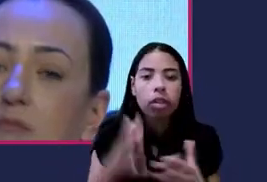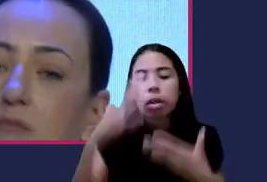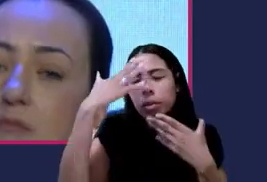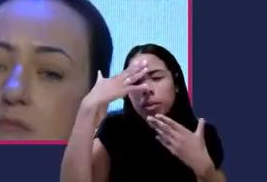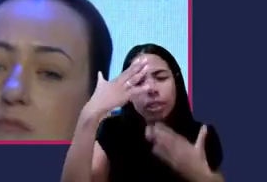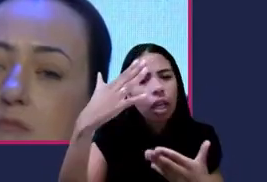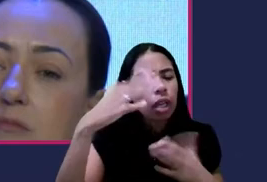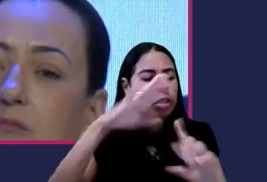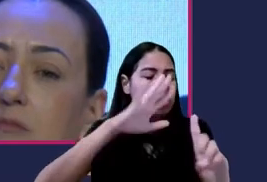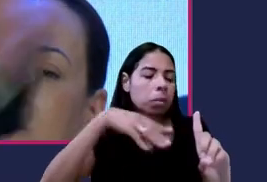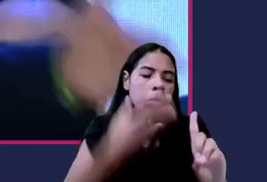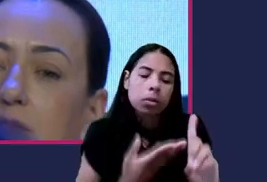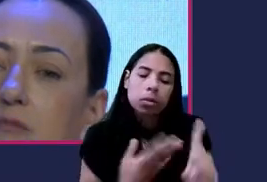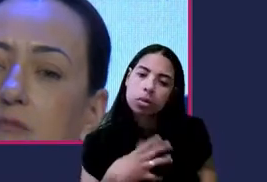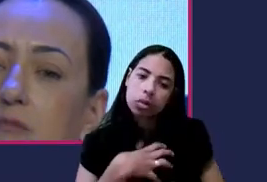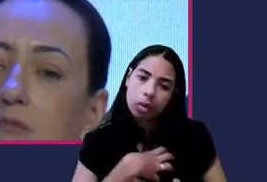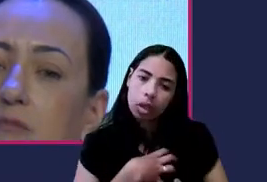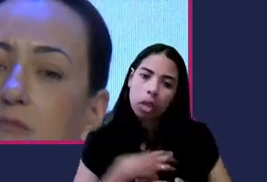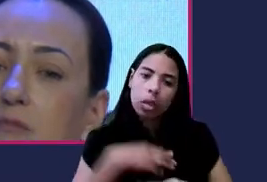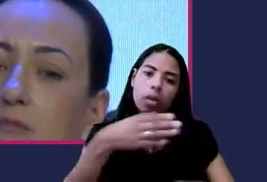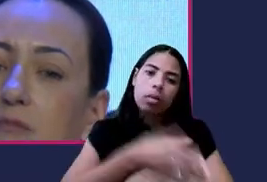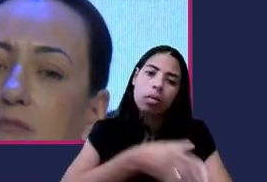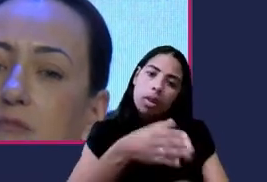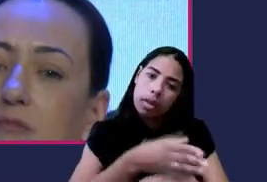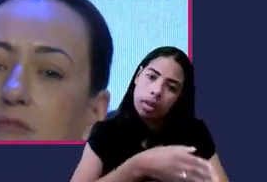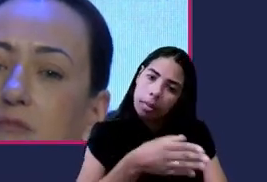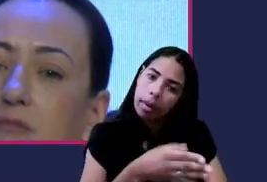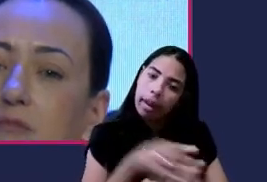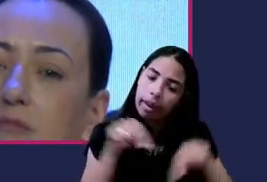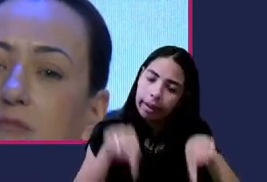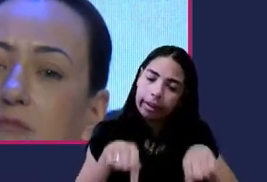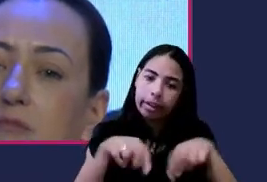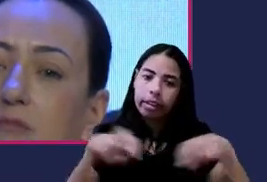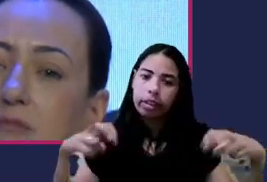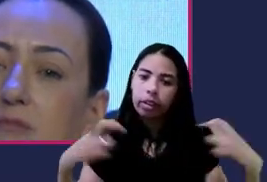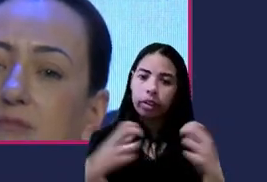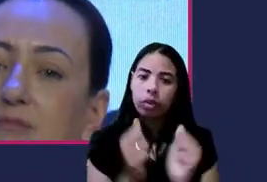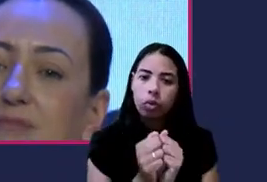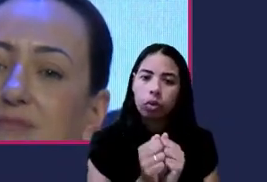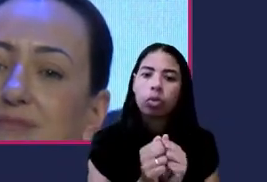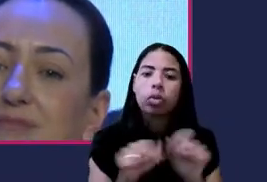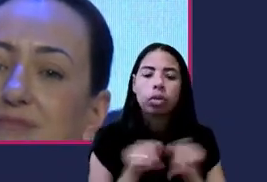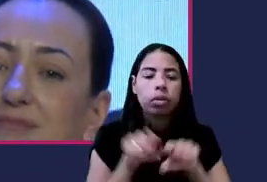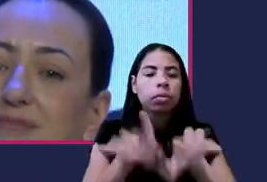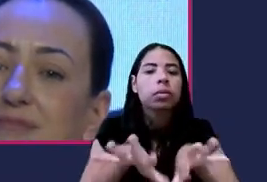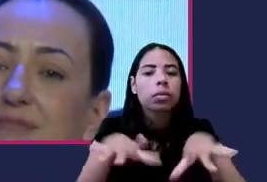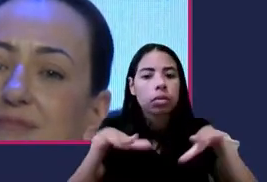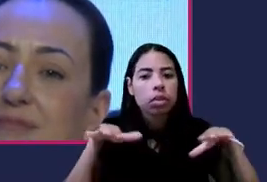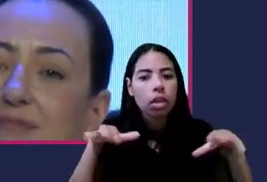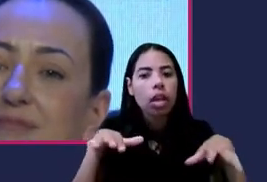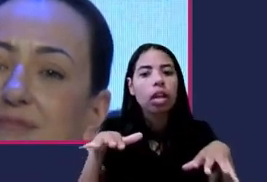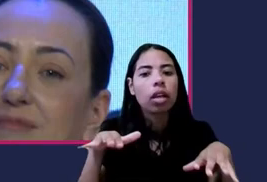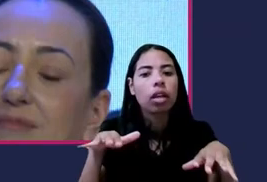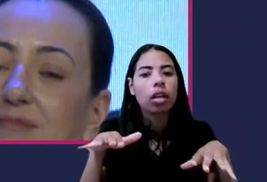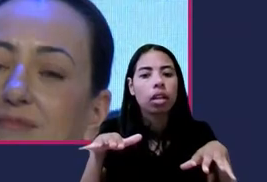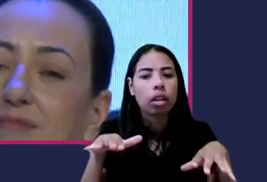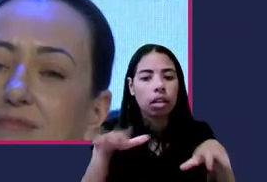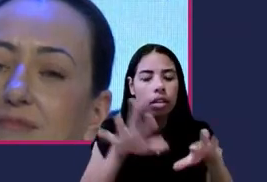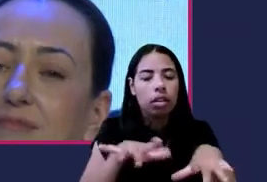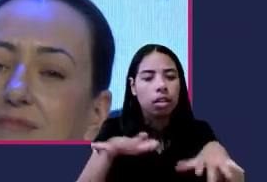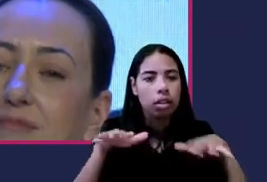We're going to discuss that at the roundtable, but thank you for the honor of participating in